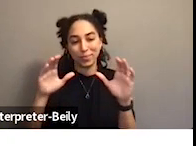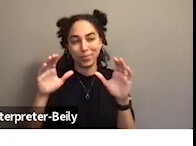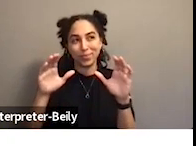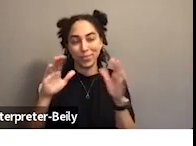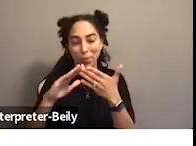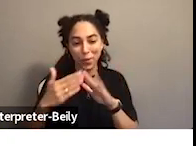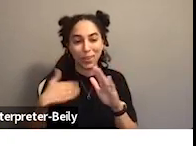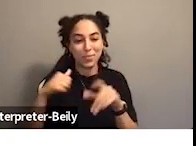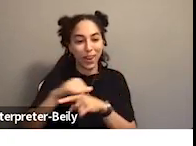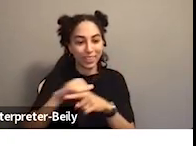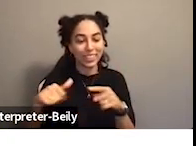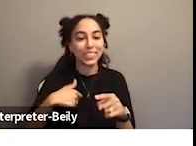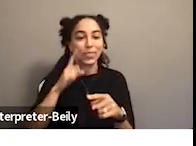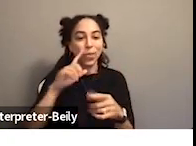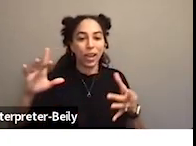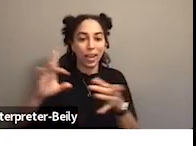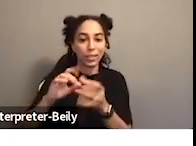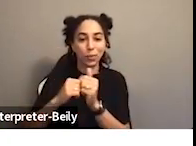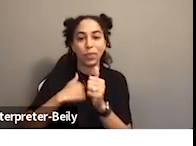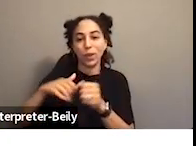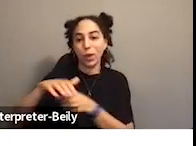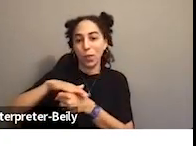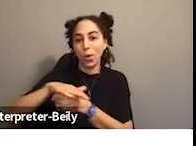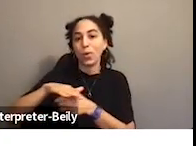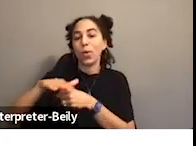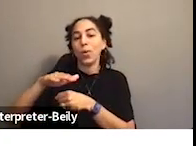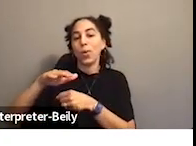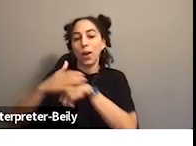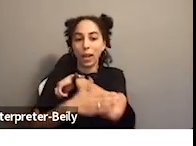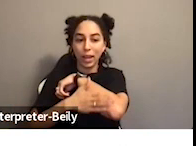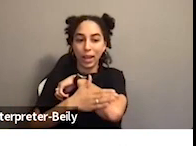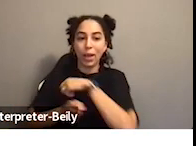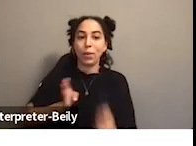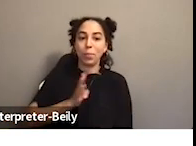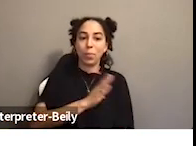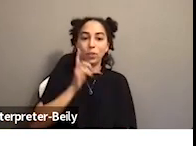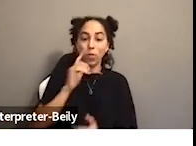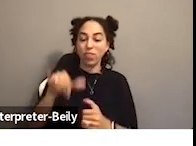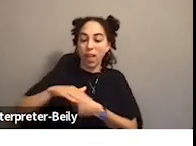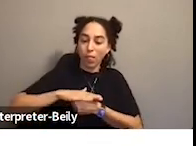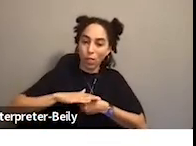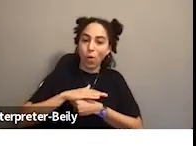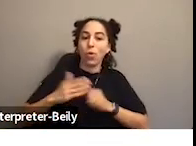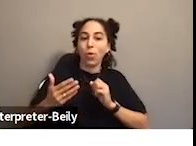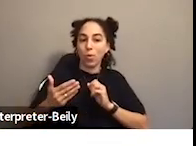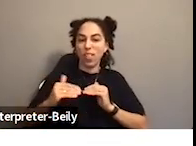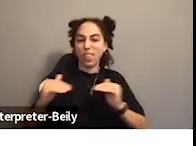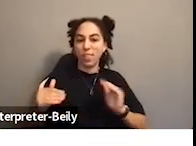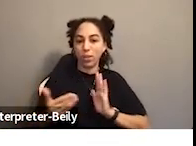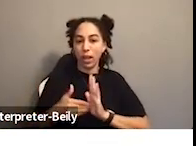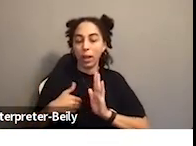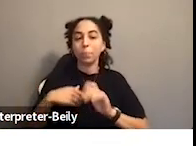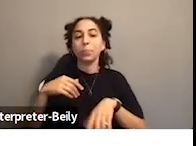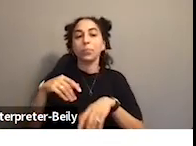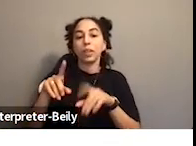their local county boards for assistance at the local level when it comes to recruitment and retention. The department